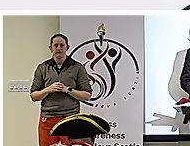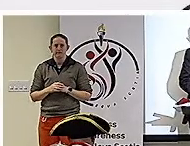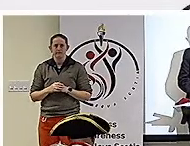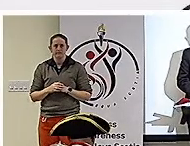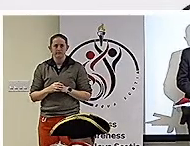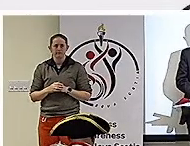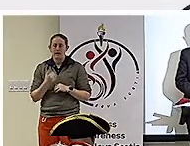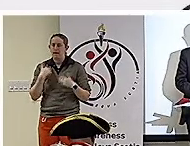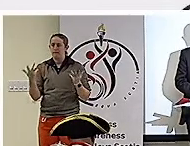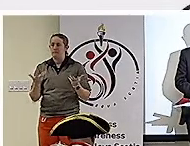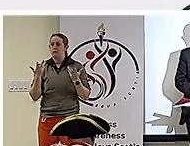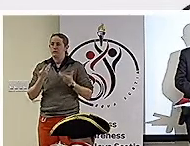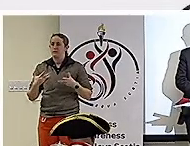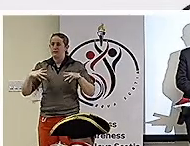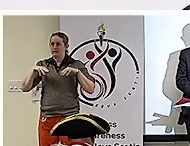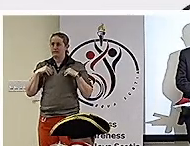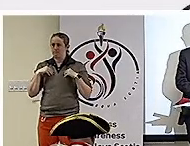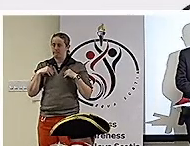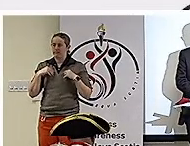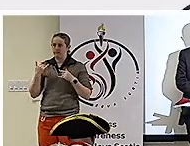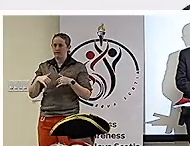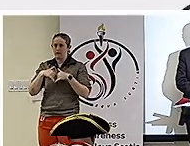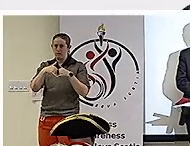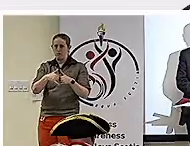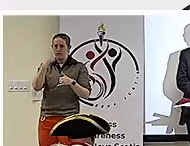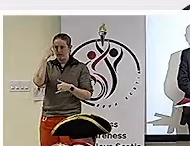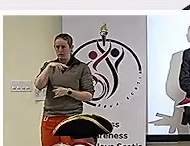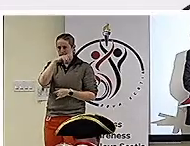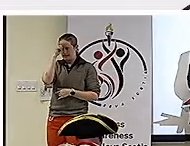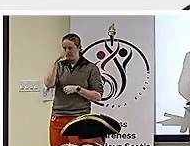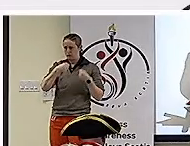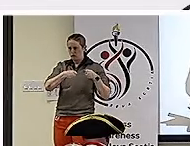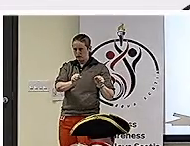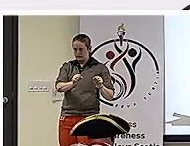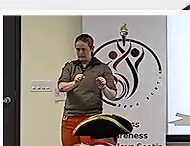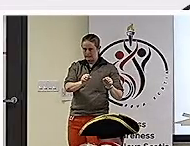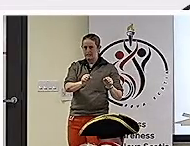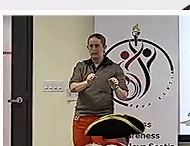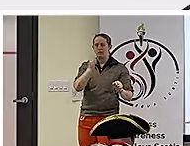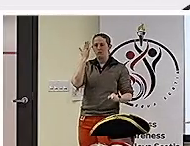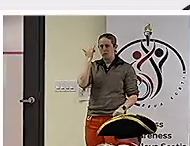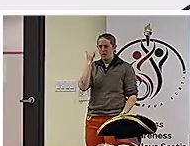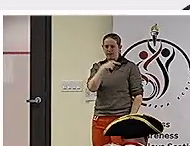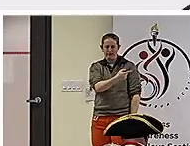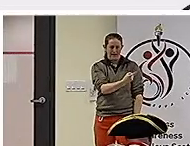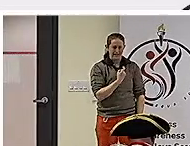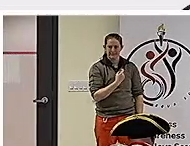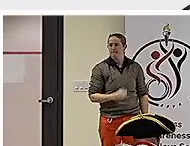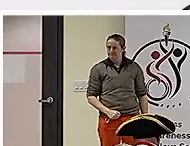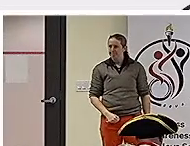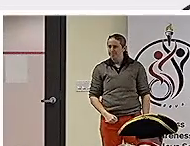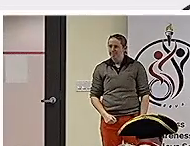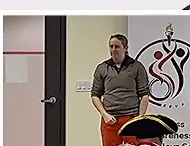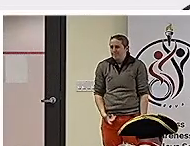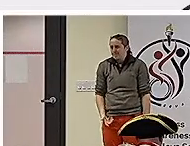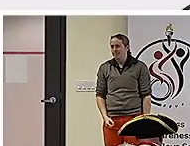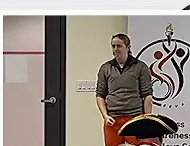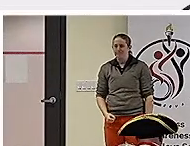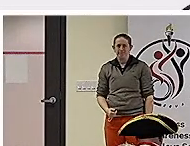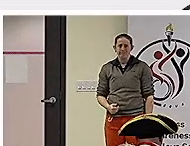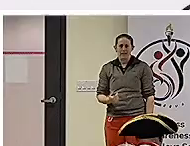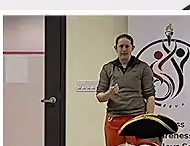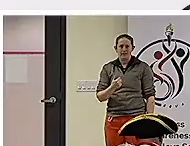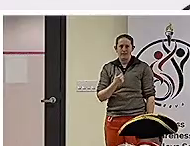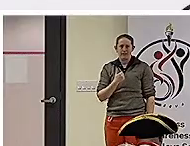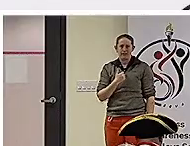I'm here accepting this award on behalf of the participants at Summer Street because they asked me to come down and wanted me to pass on